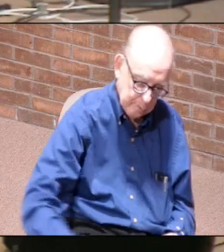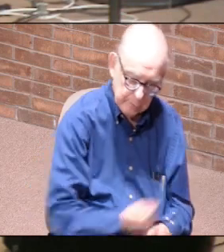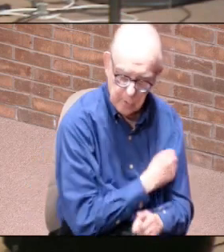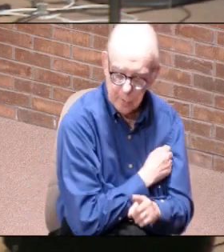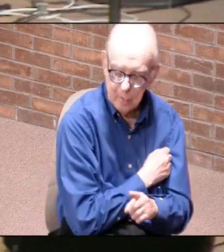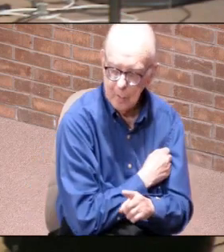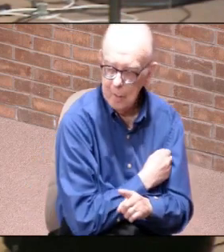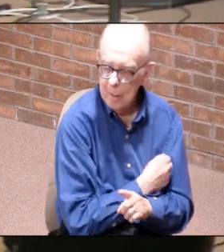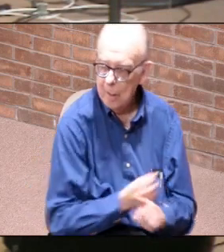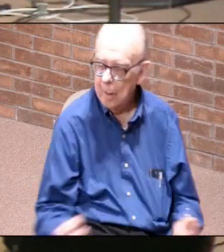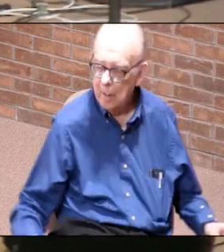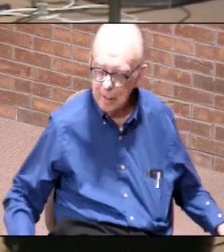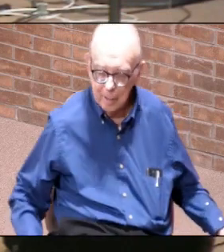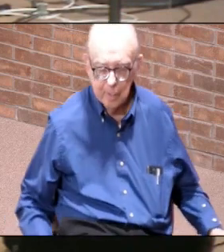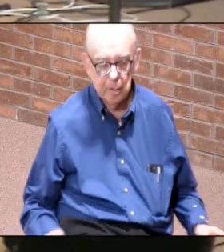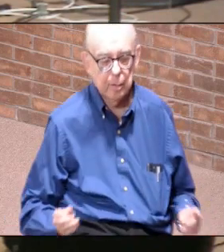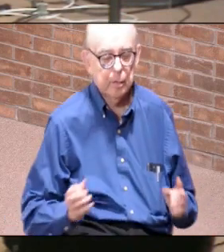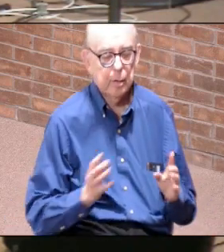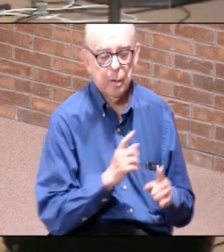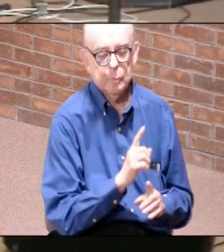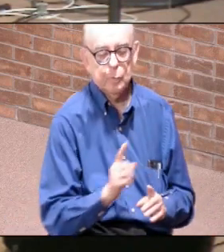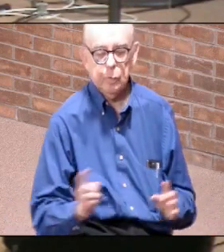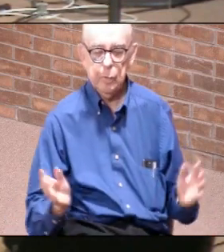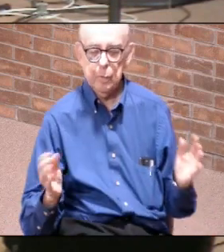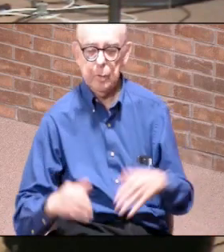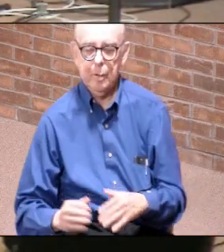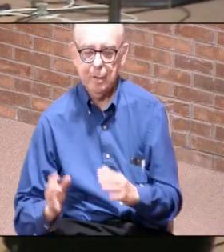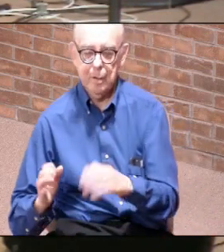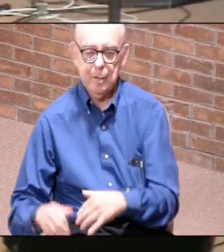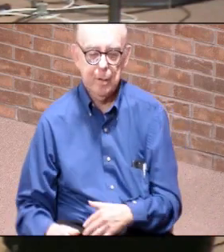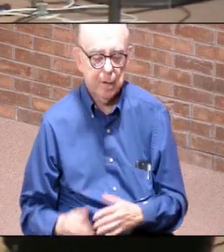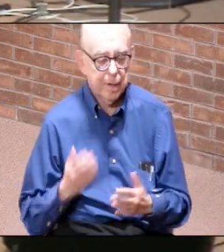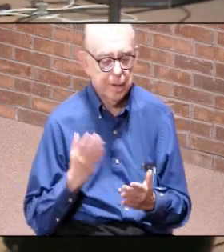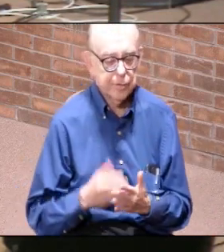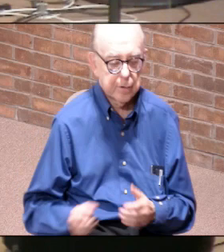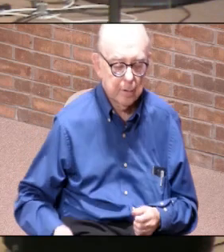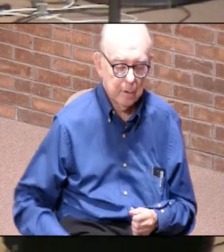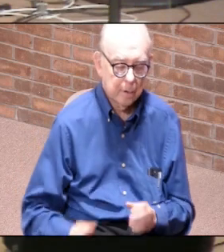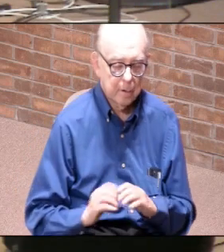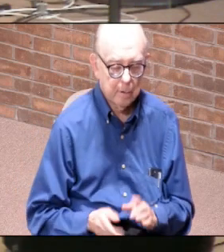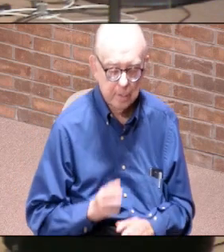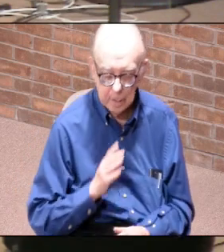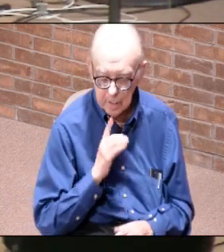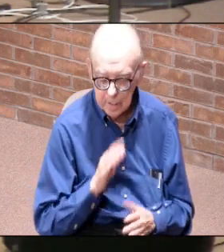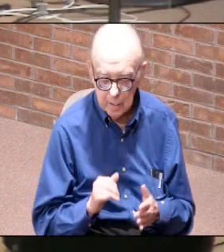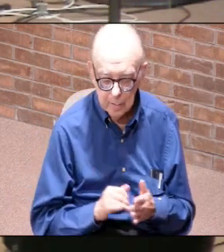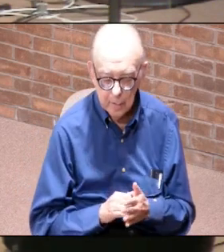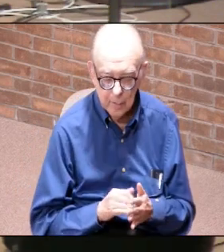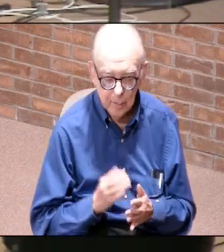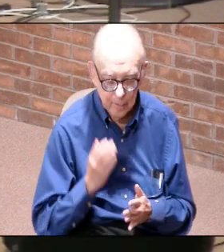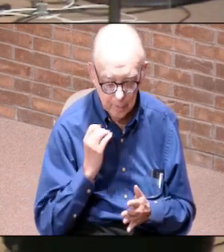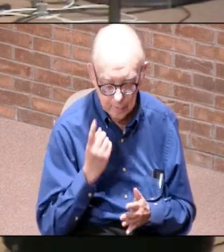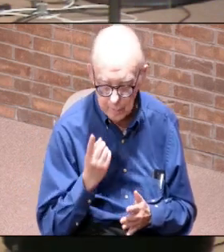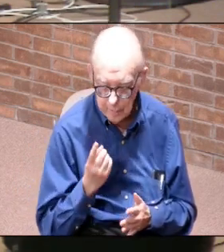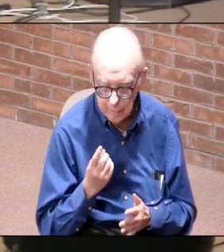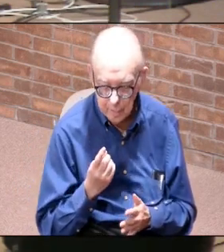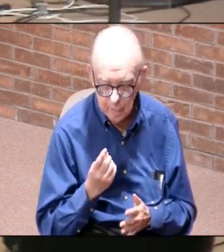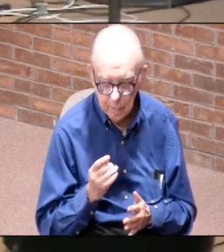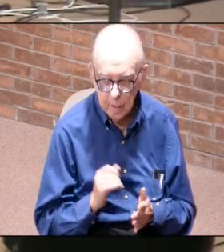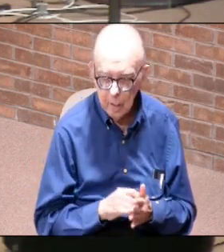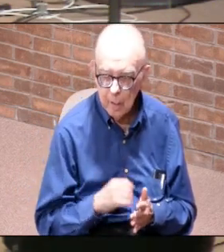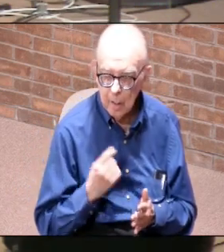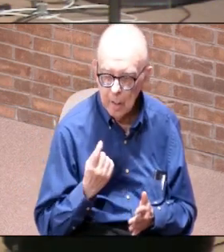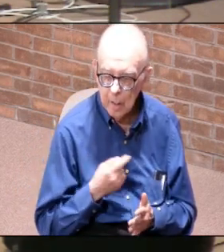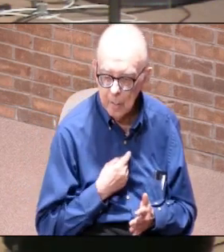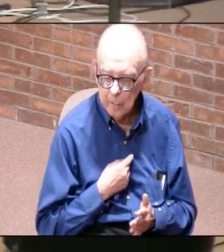boom, all the pins go down. Oh man, he's a good bowler. And they're talking about that you don't understand that